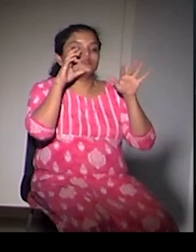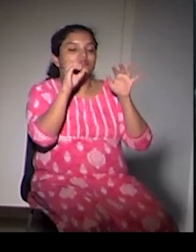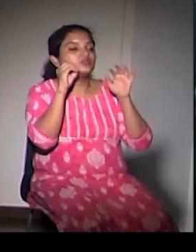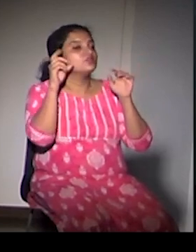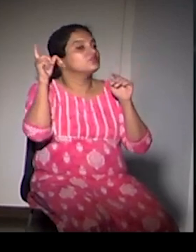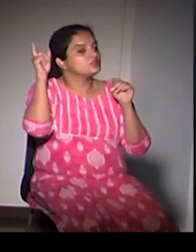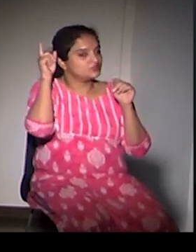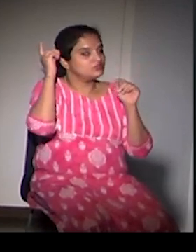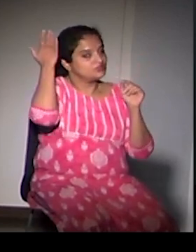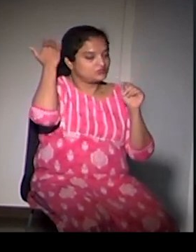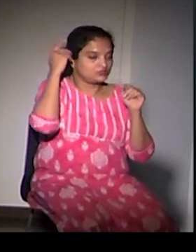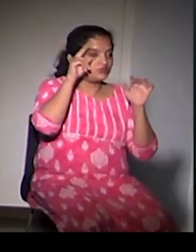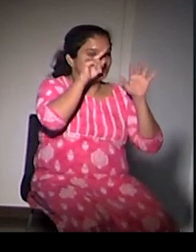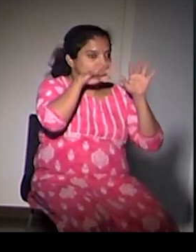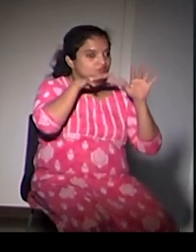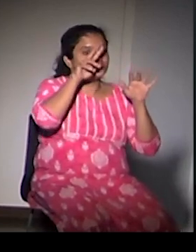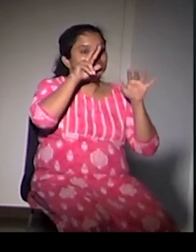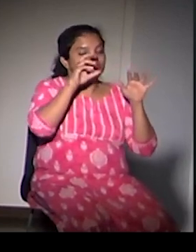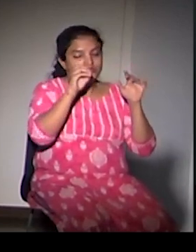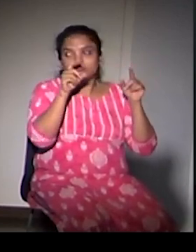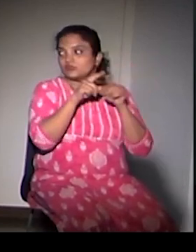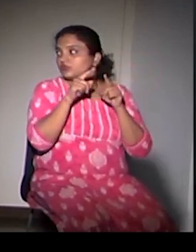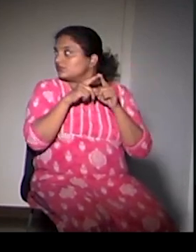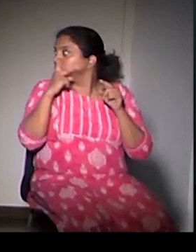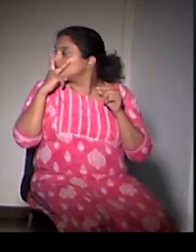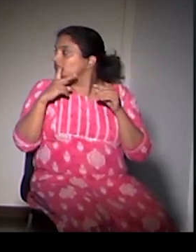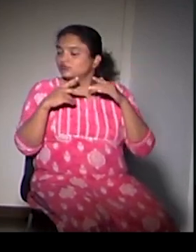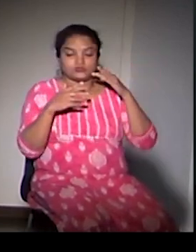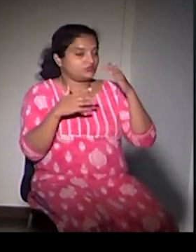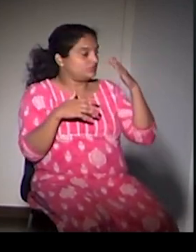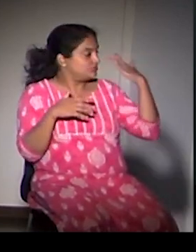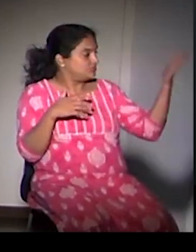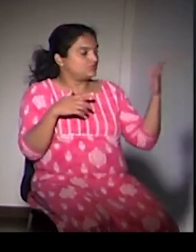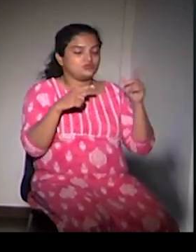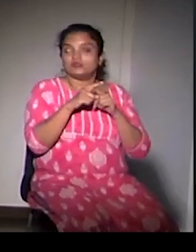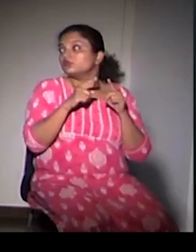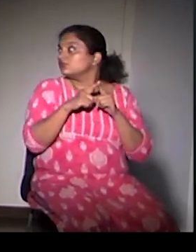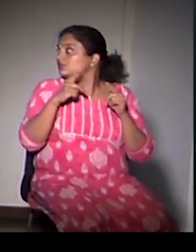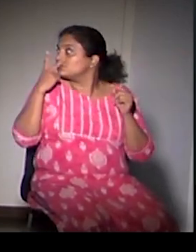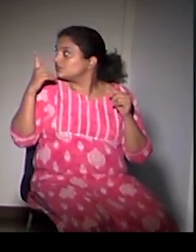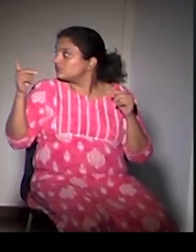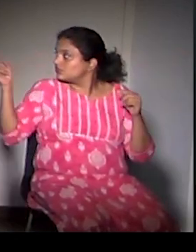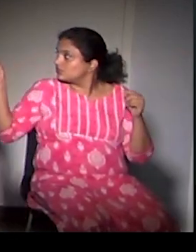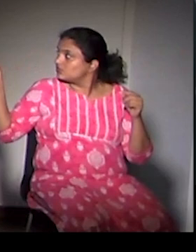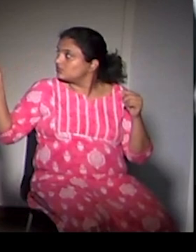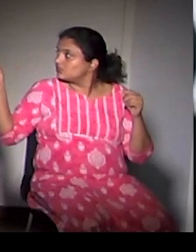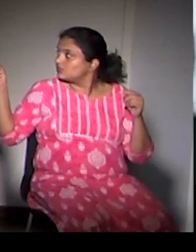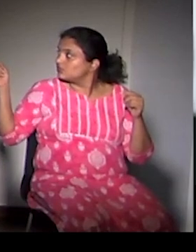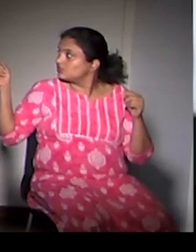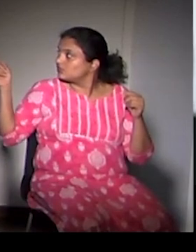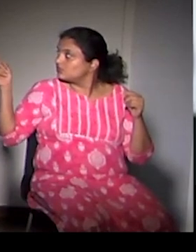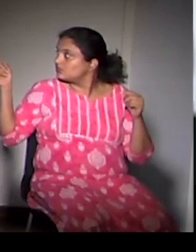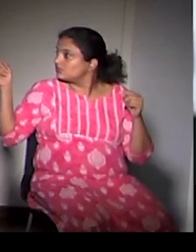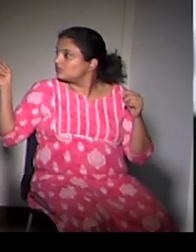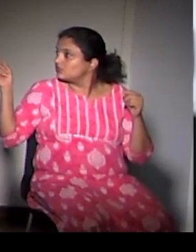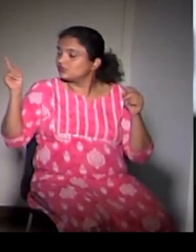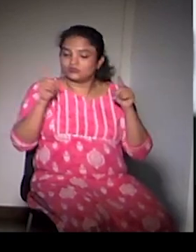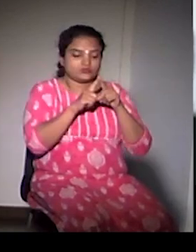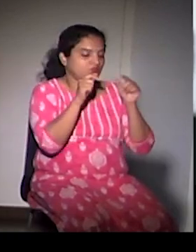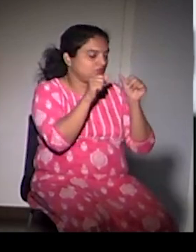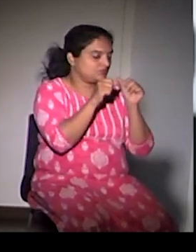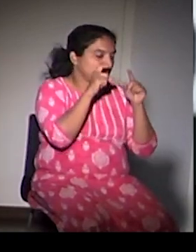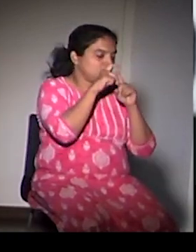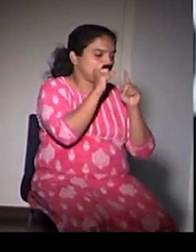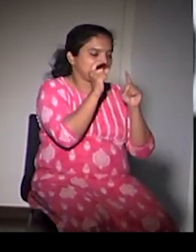Sindh. On the left, we've got the Durga of Abdul Latif in